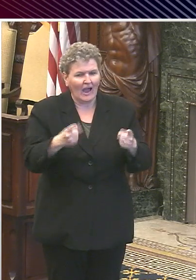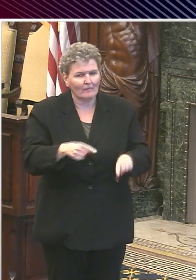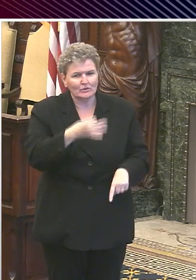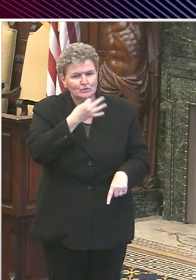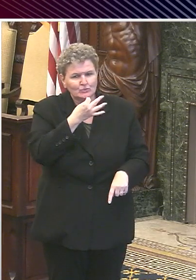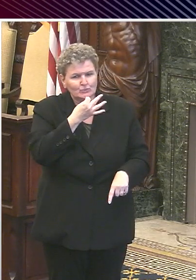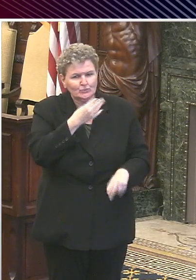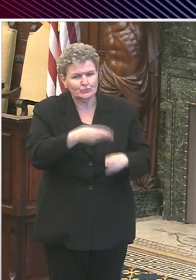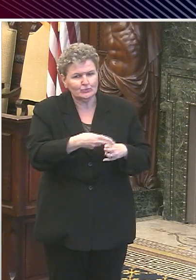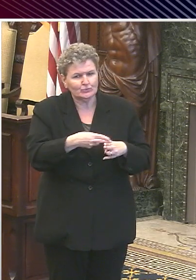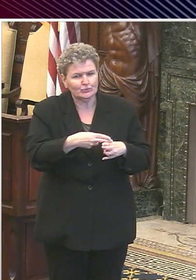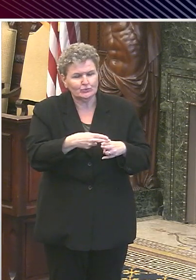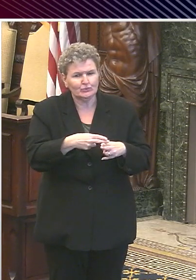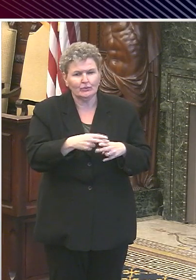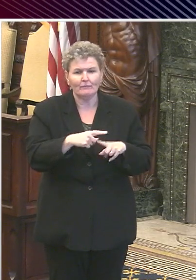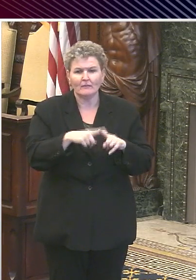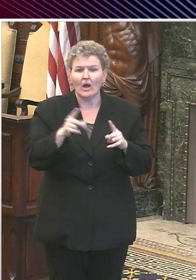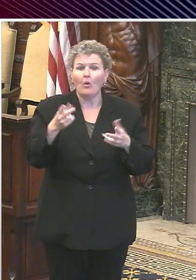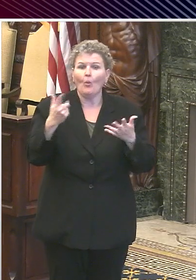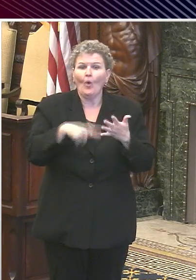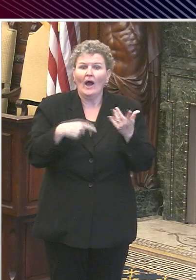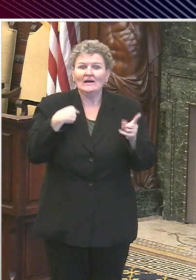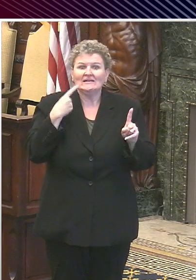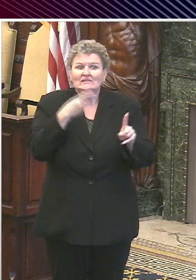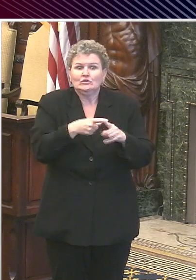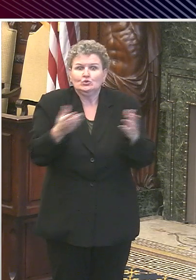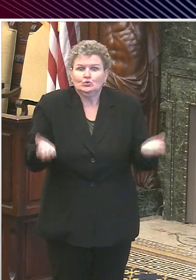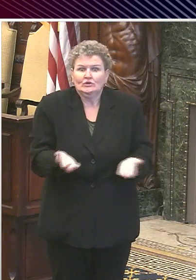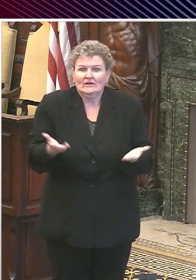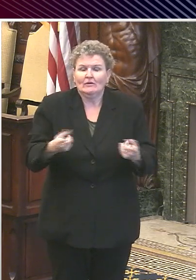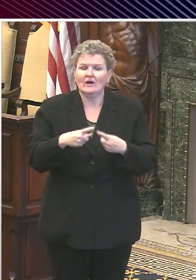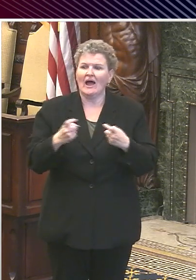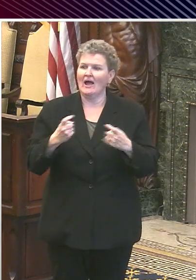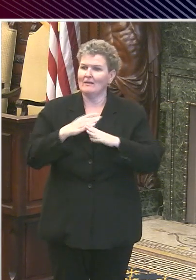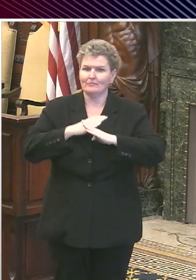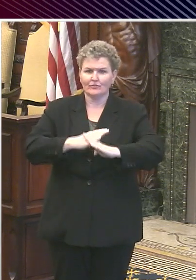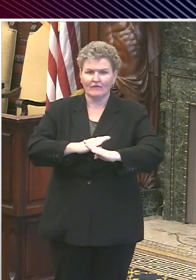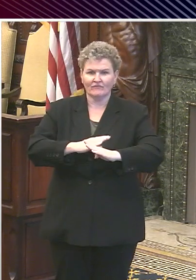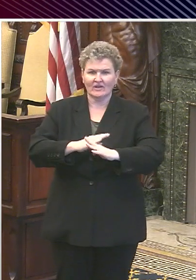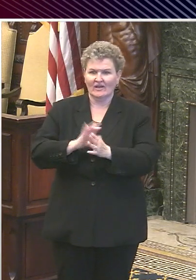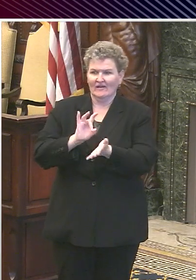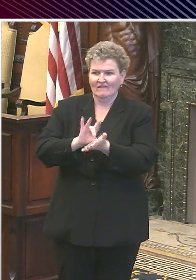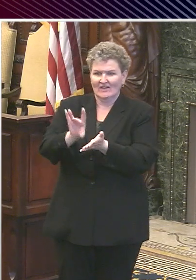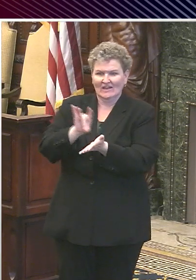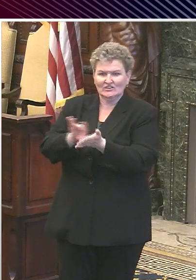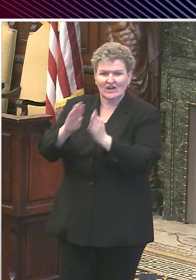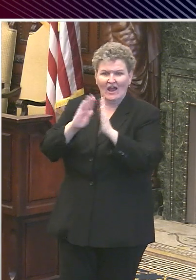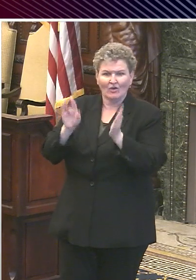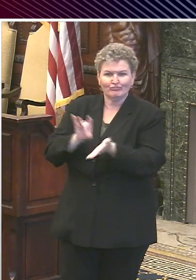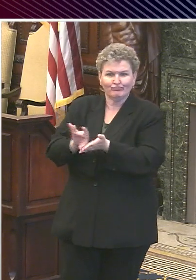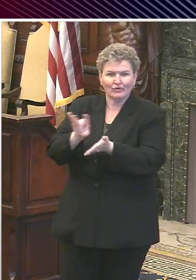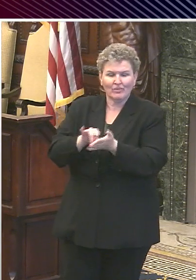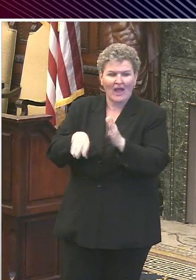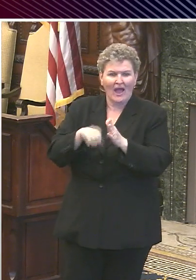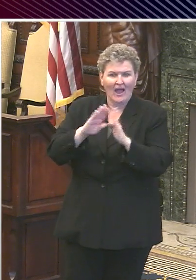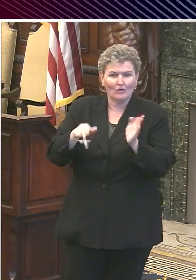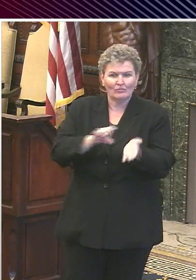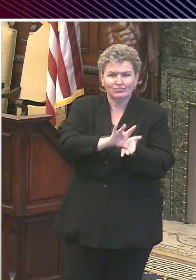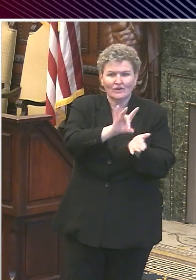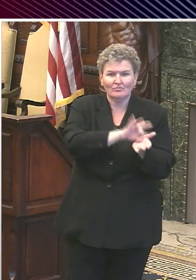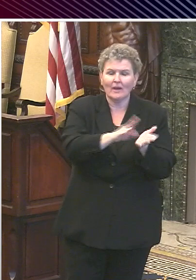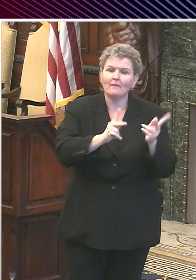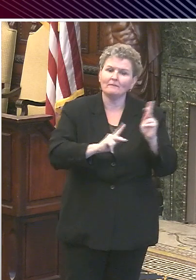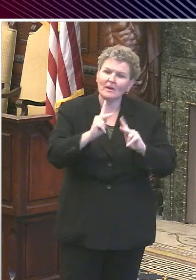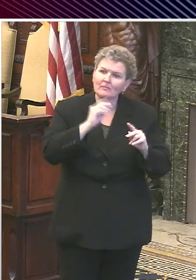else can be done in the city to prevent evictions and having more people in need